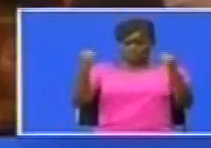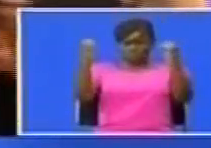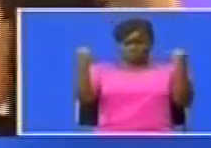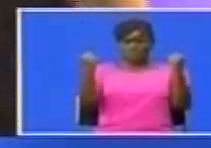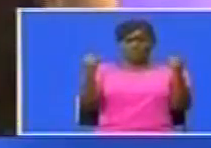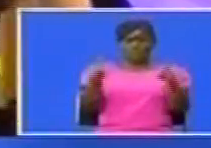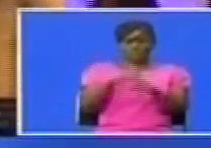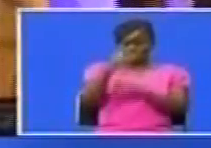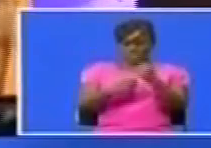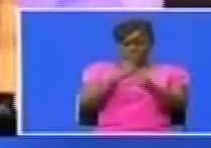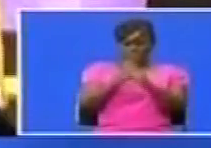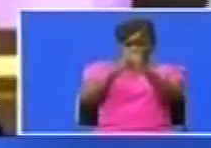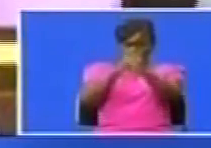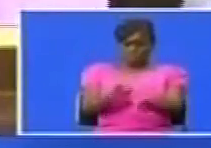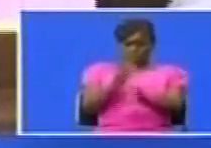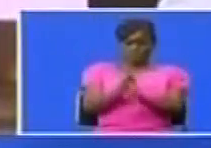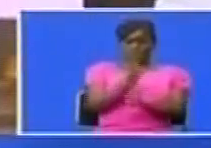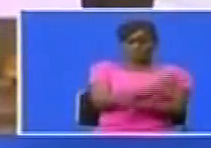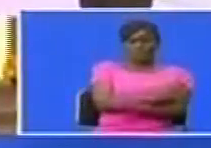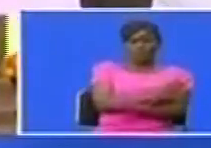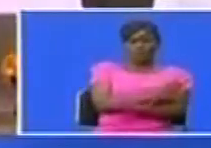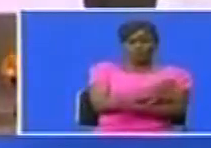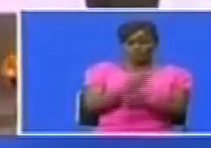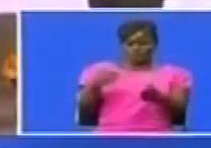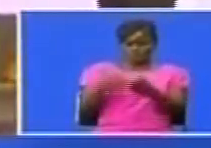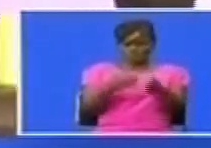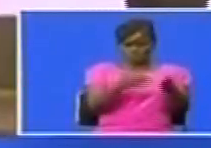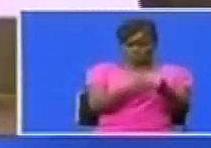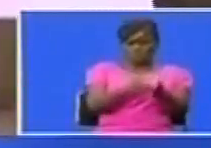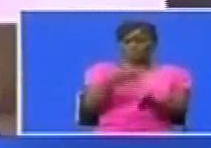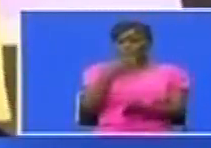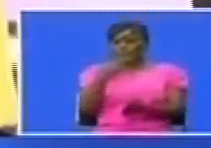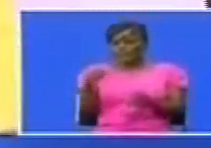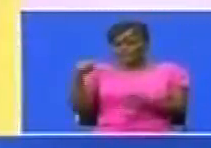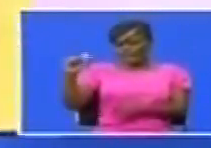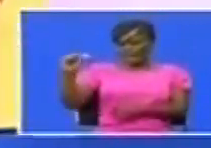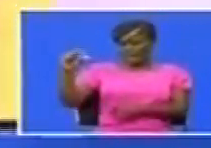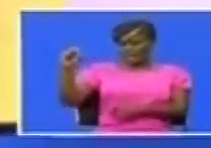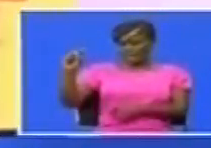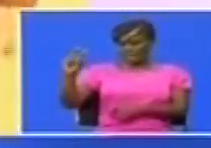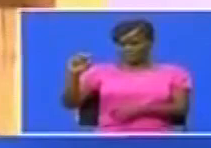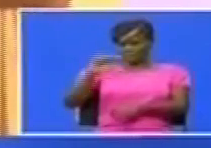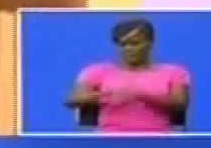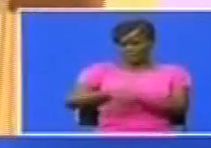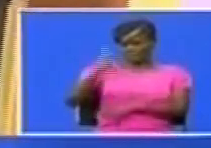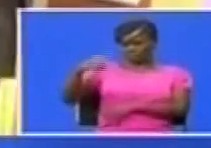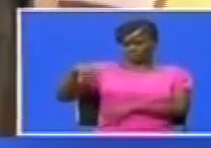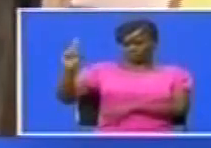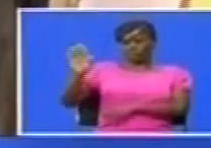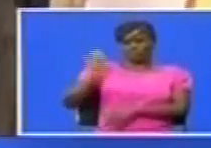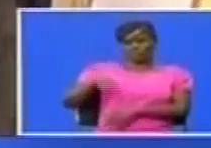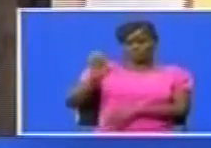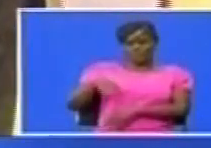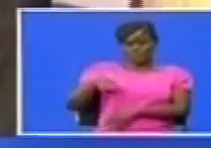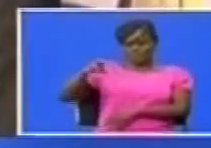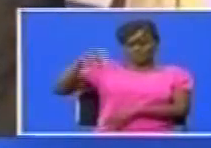Athlete of the Year award ahead of a surprise steeplechase champion Kiyeng and Agnes Jibet, who won the senior women IAAF World Cross Country